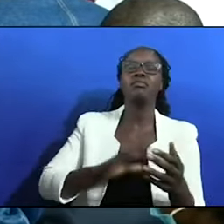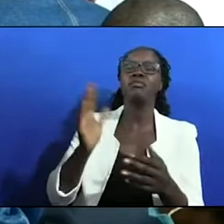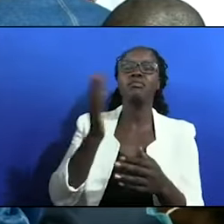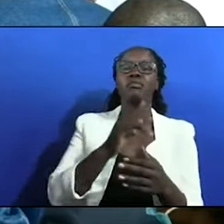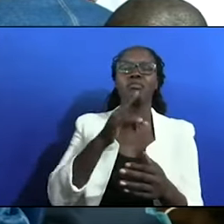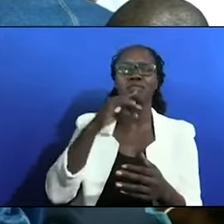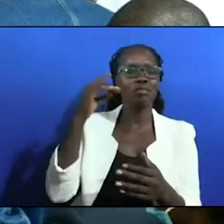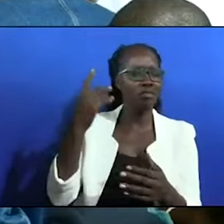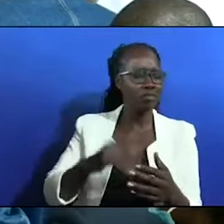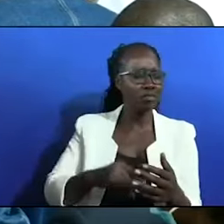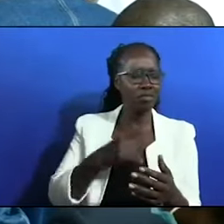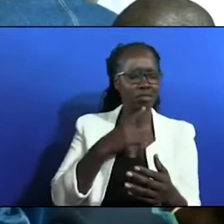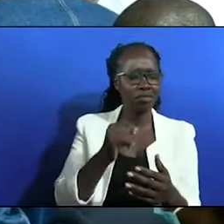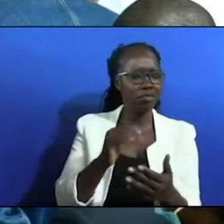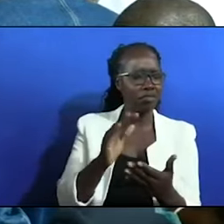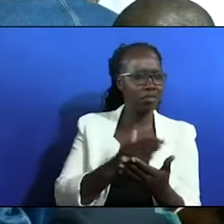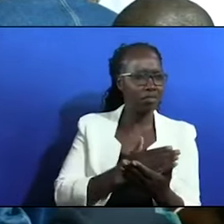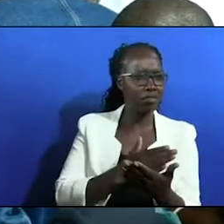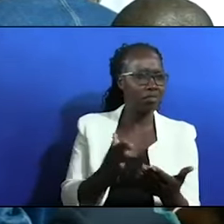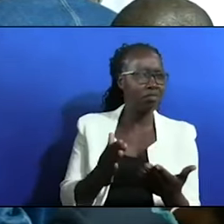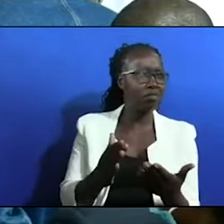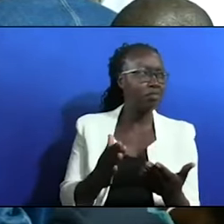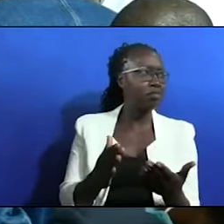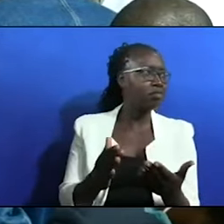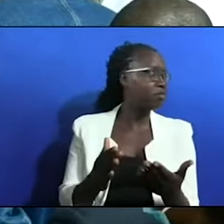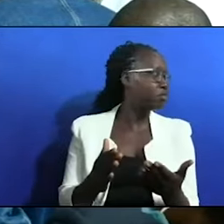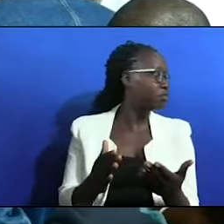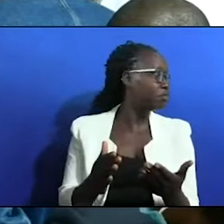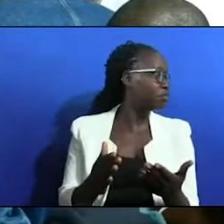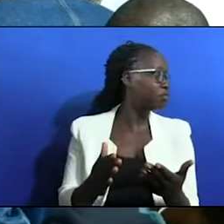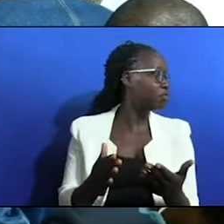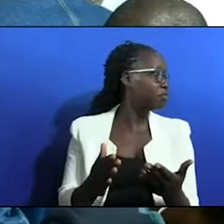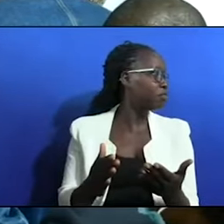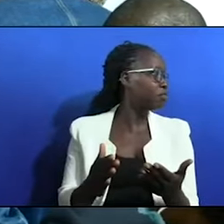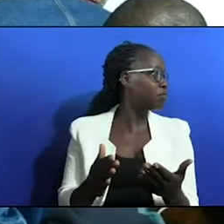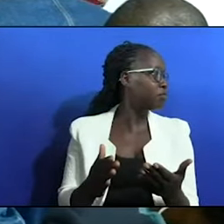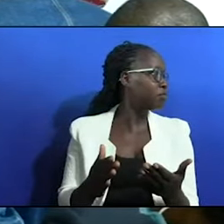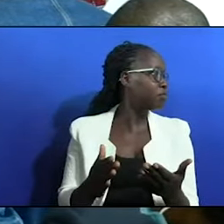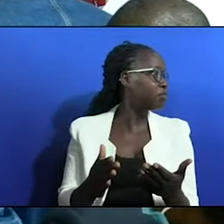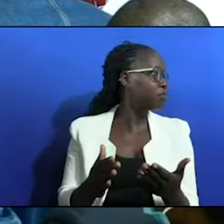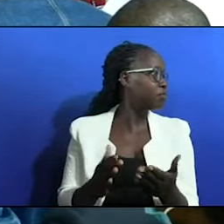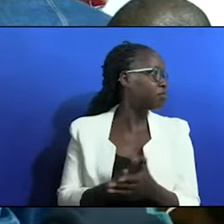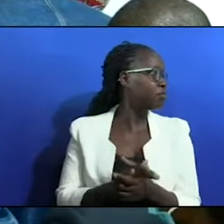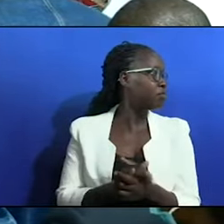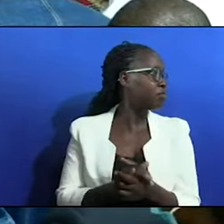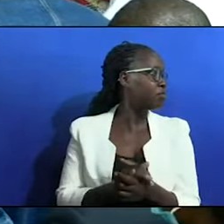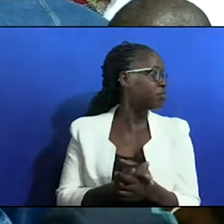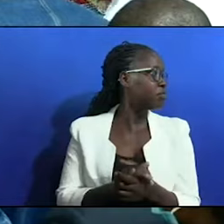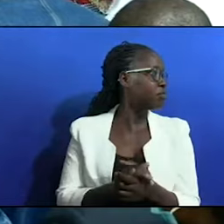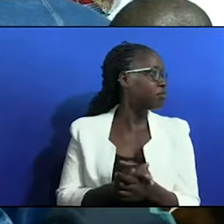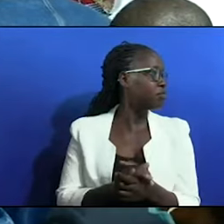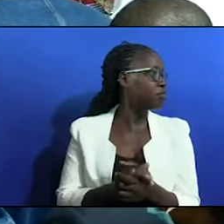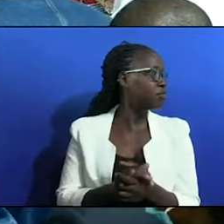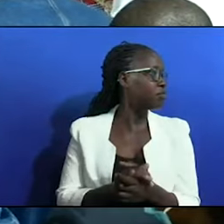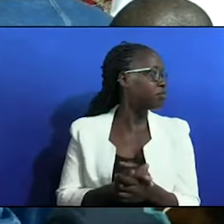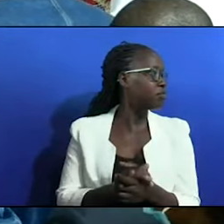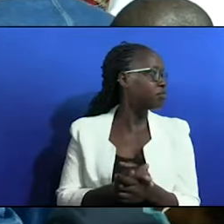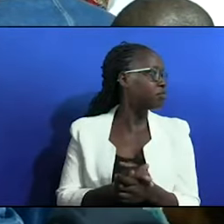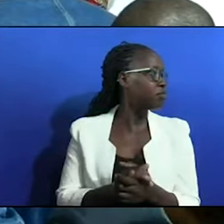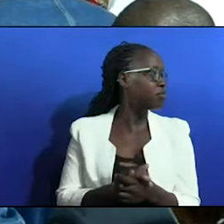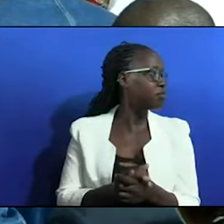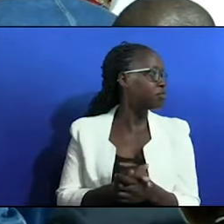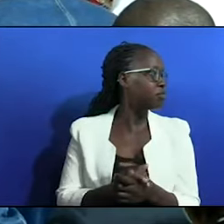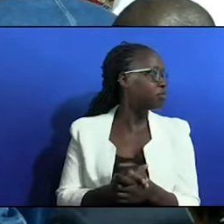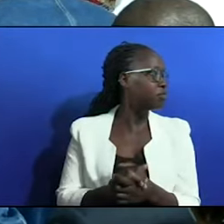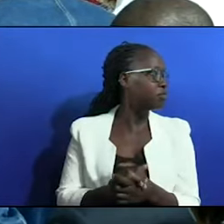never in vain. As you start that song, you know, I was thinking you're starting that song as we sing for them. These are the heroes of today.